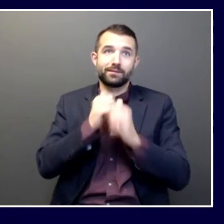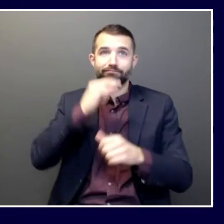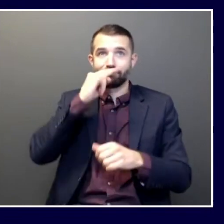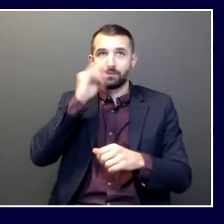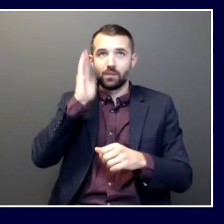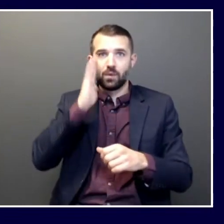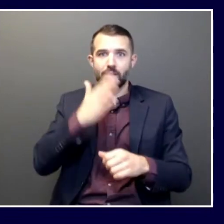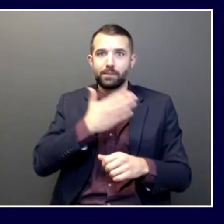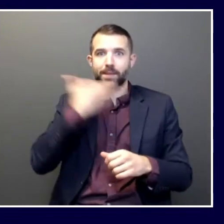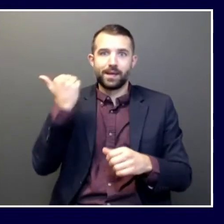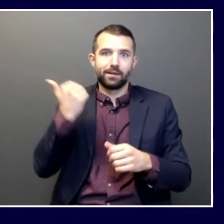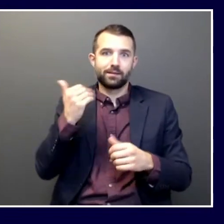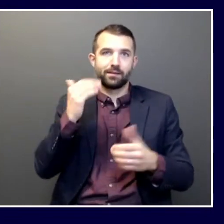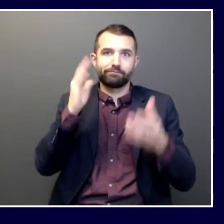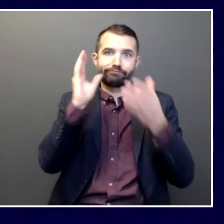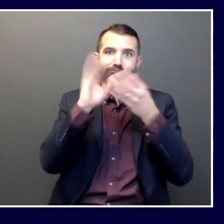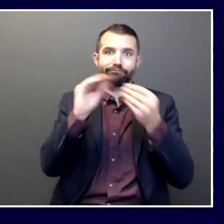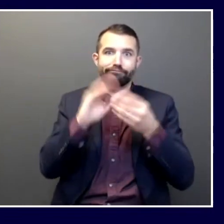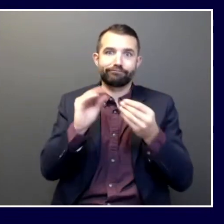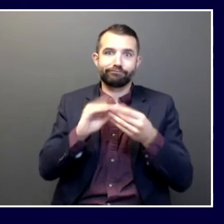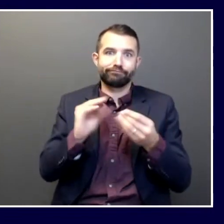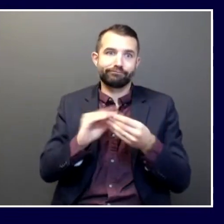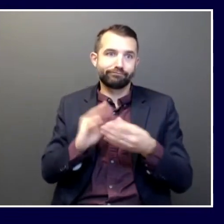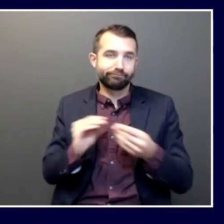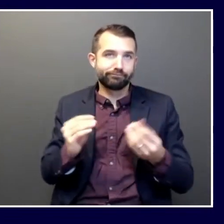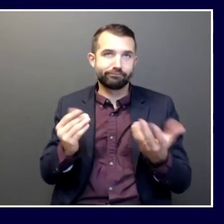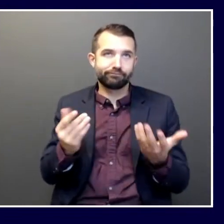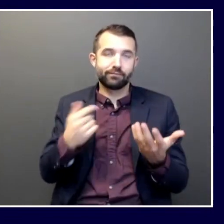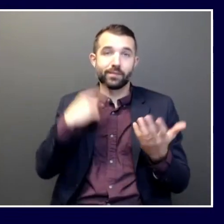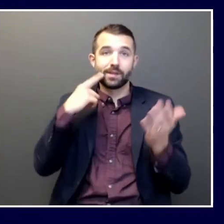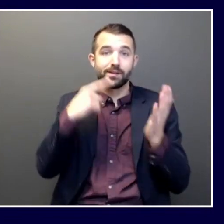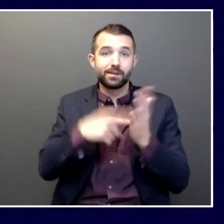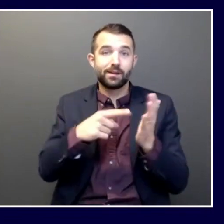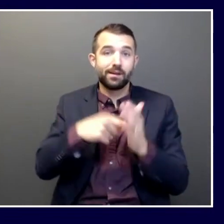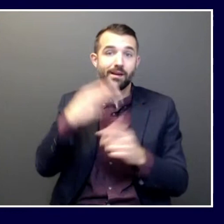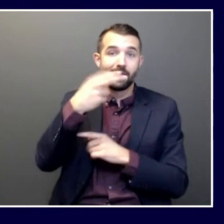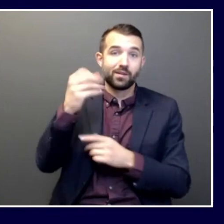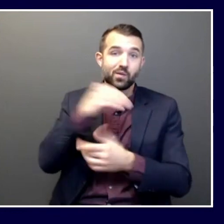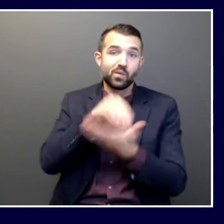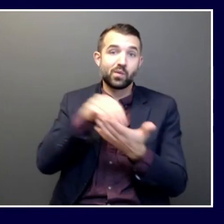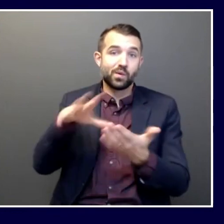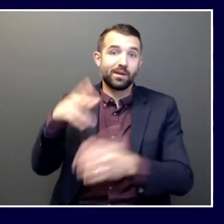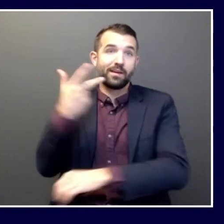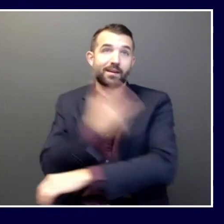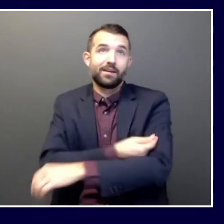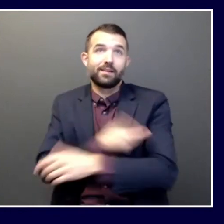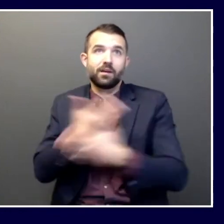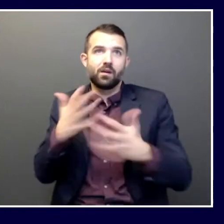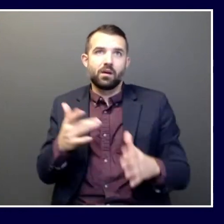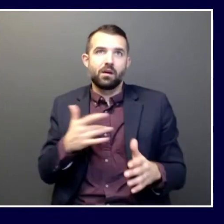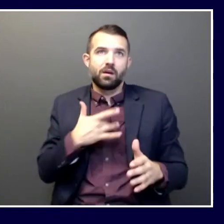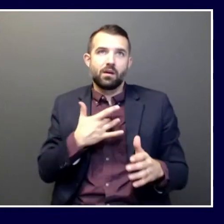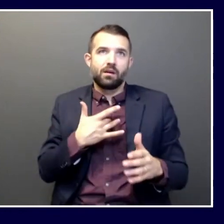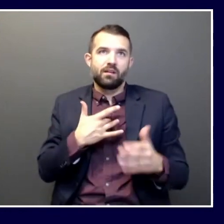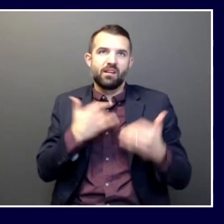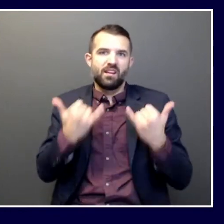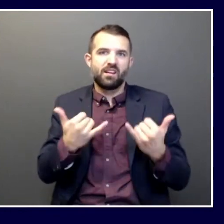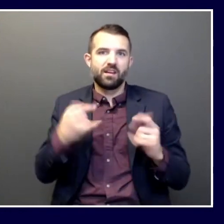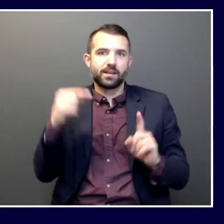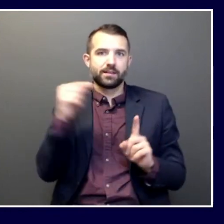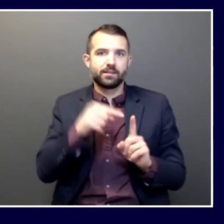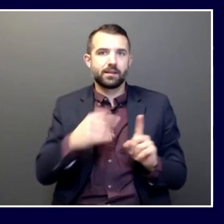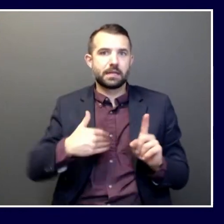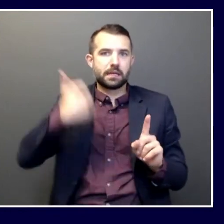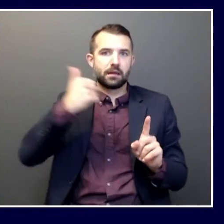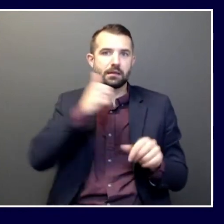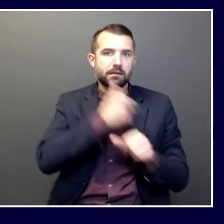to talk to each other about why, for example, a high school student who got the vaccine thinks that their younger brother or sister should get it, or why a younger